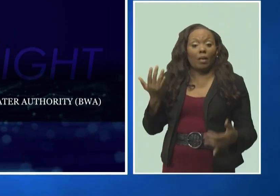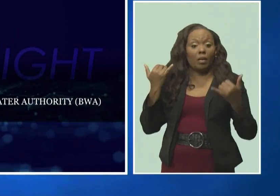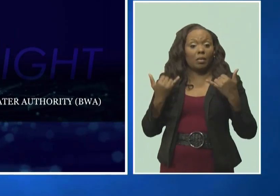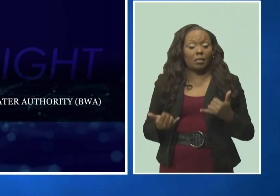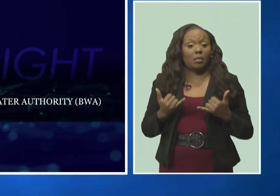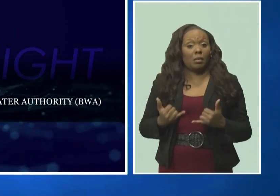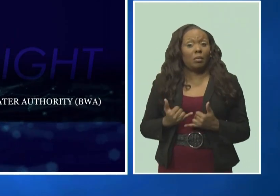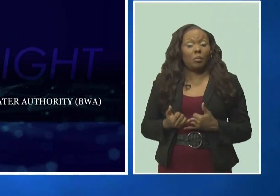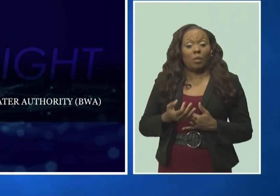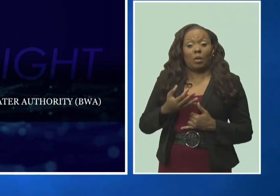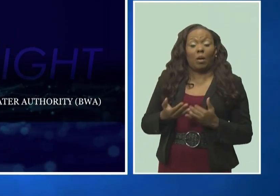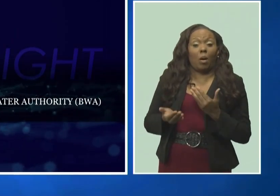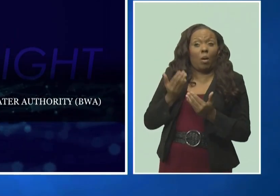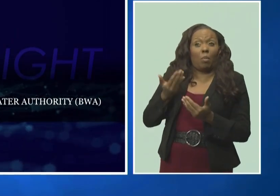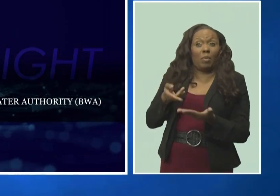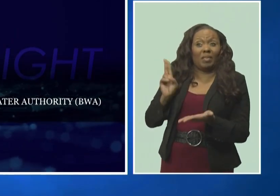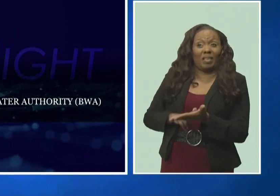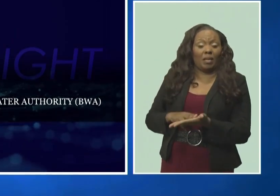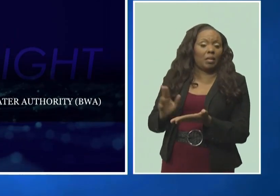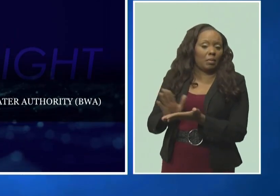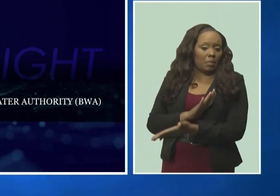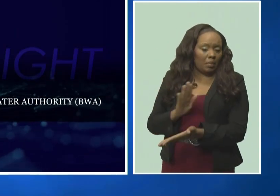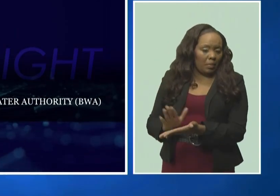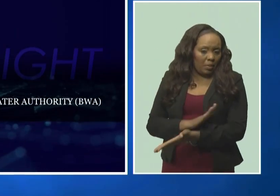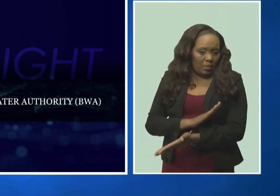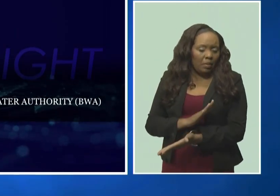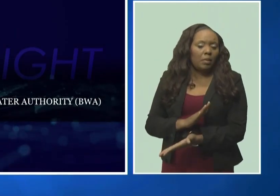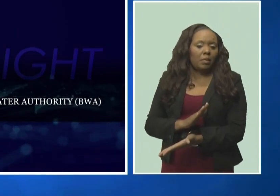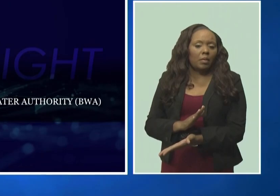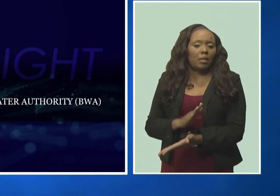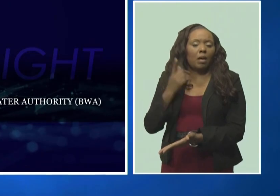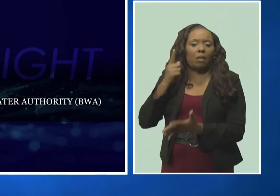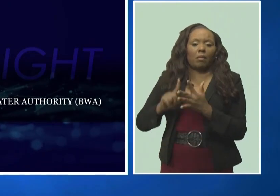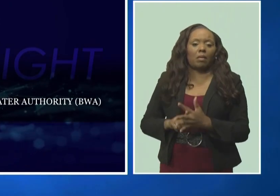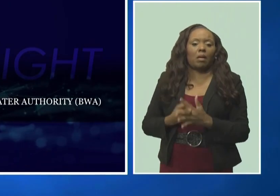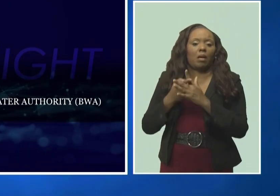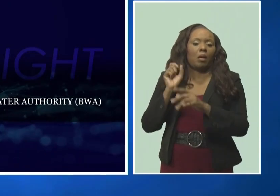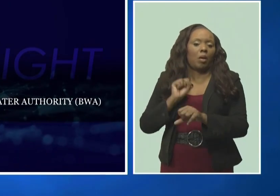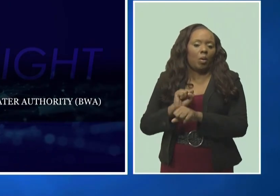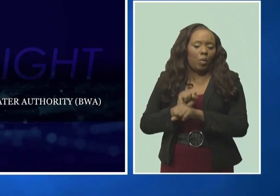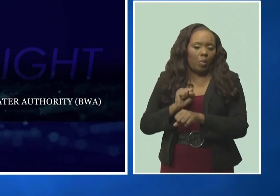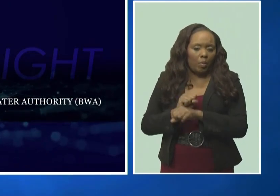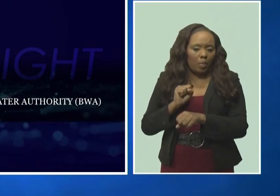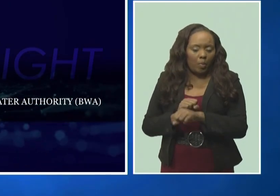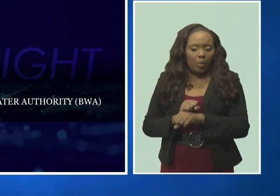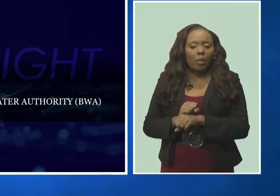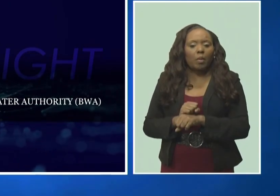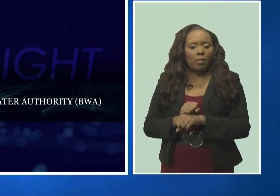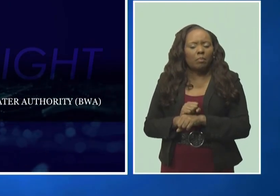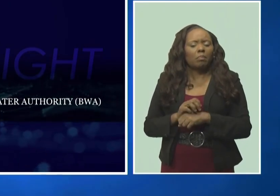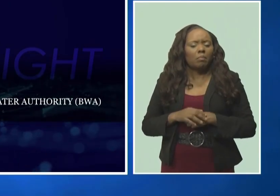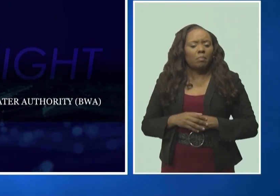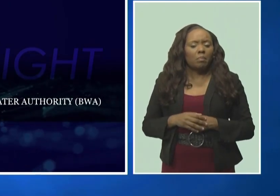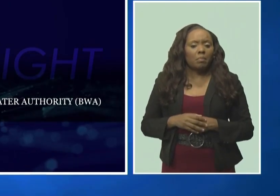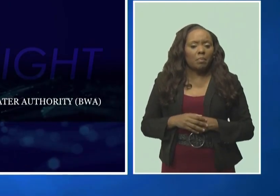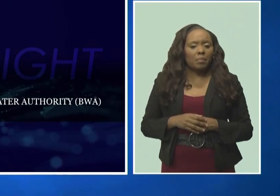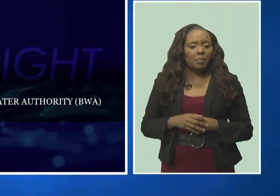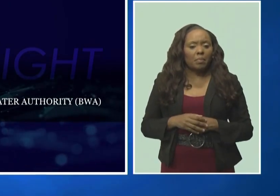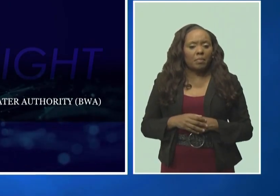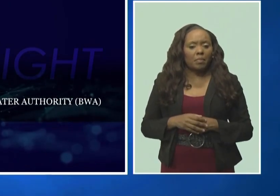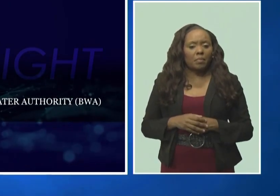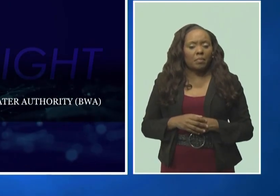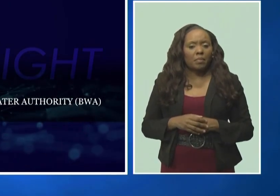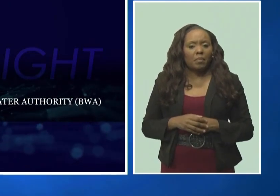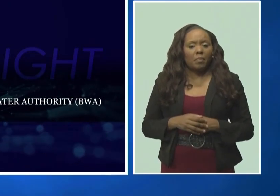the contract with the contractor to commence works, physical works on the ground.